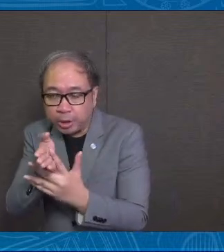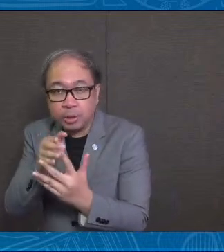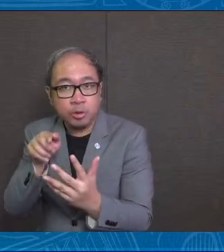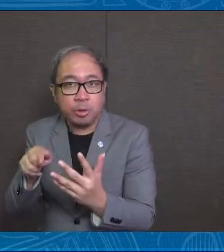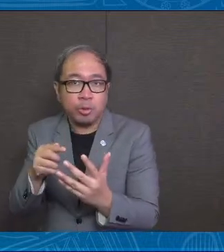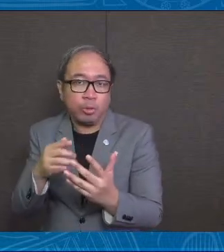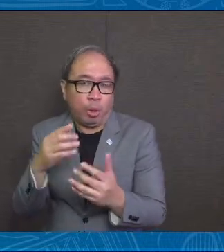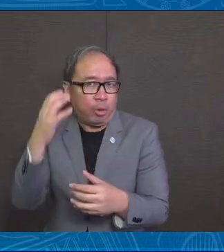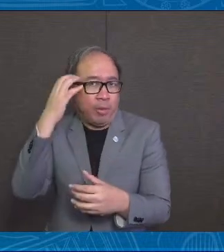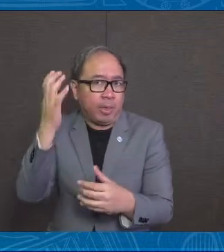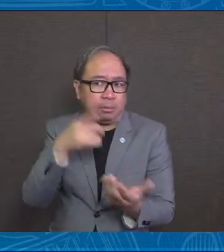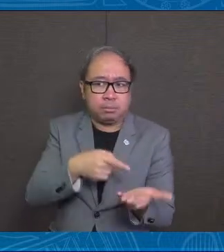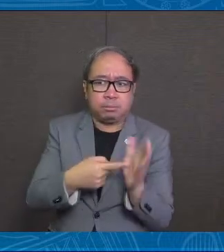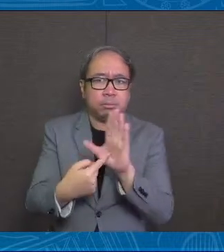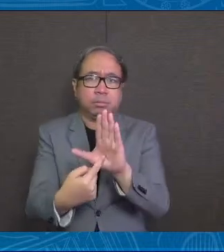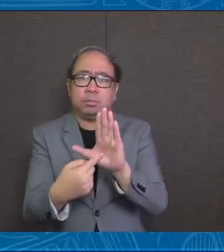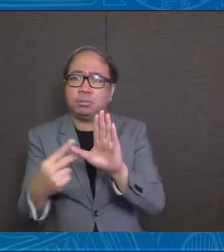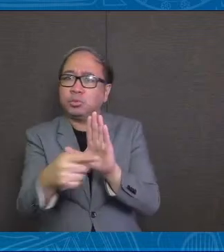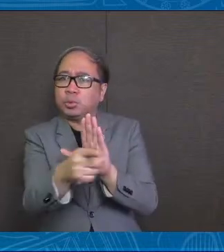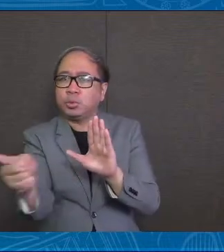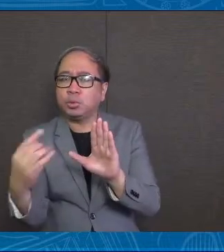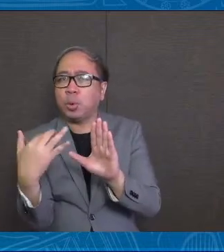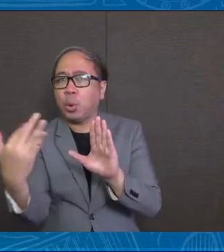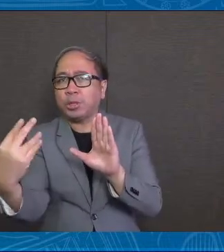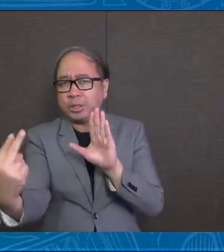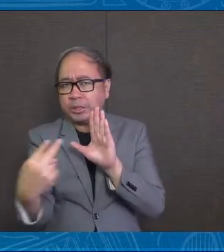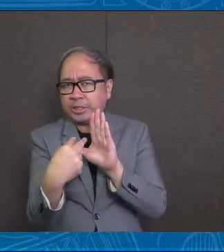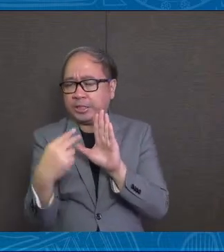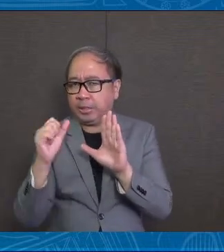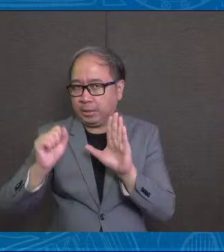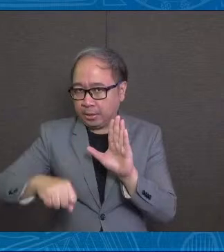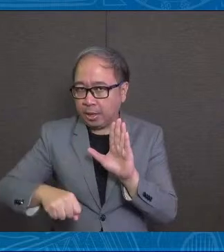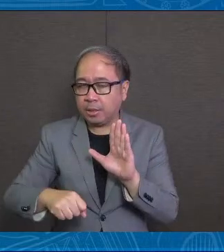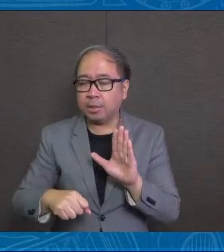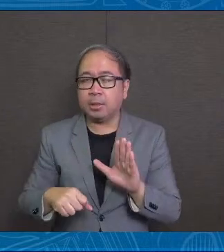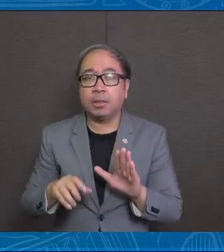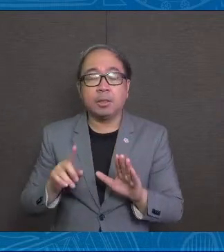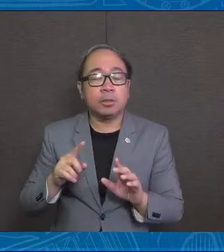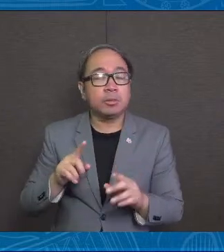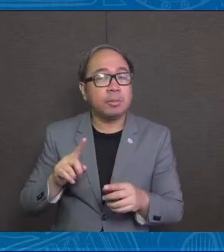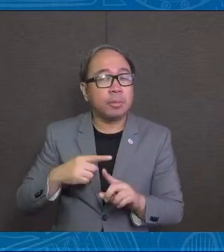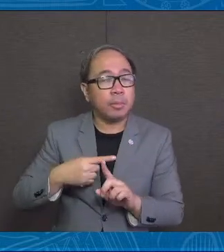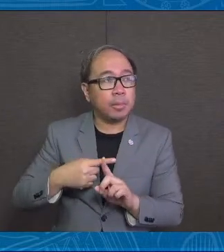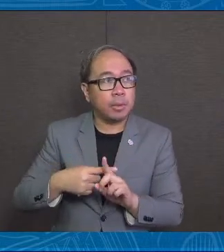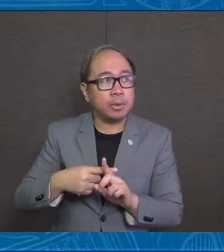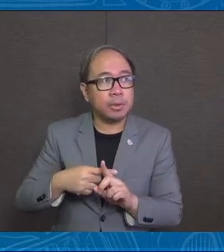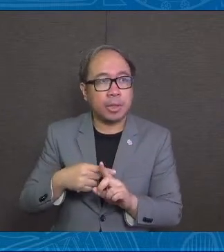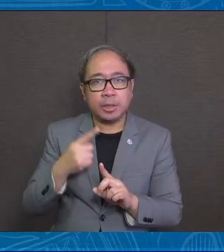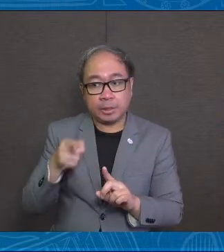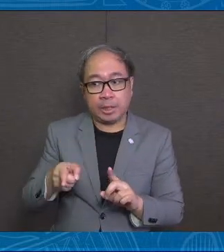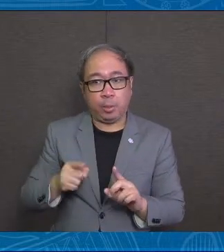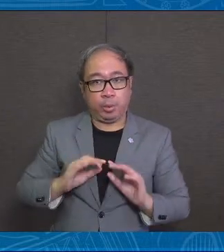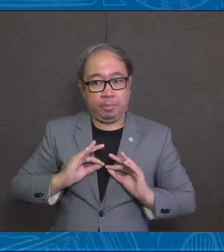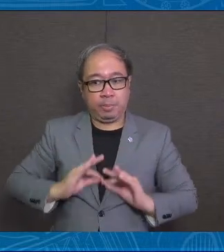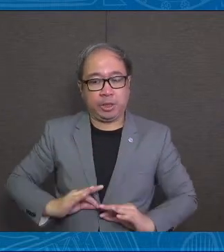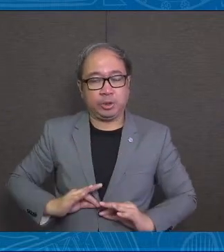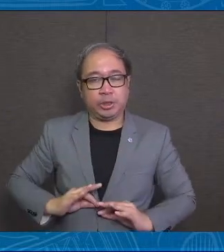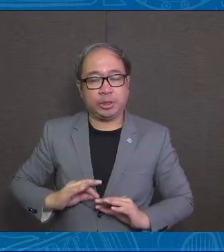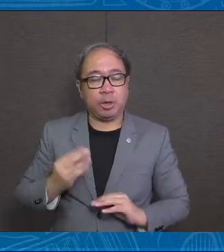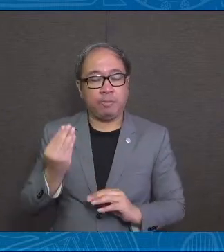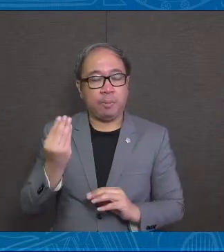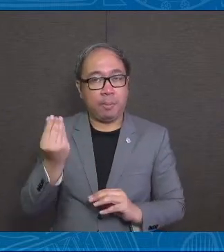efficiency and audit. Of course, Ministry of Finance, especially the budget department,